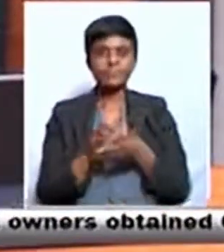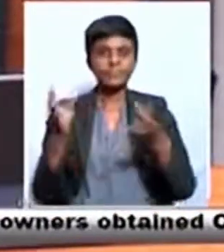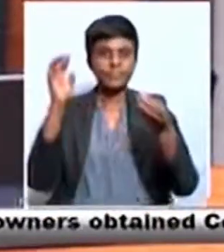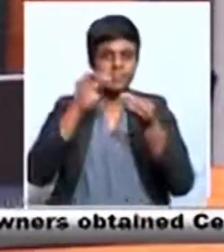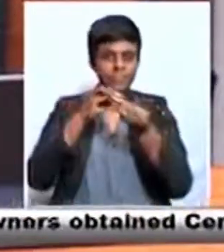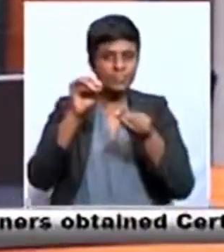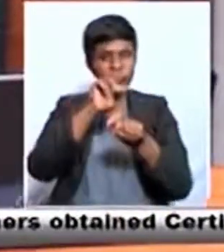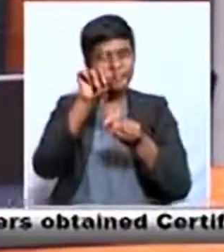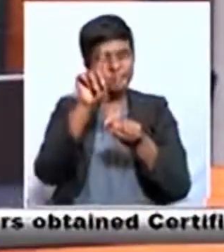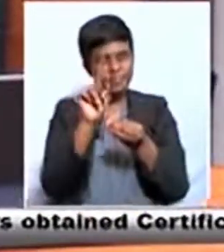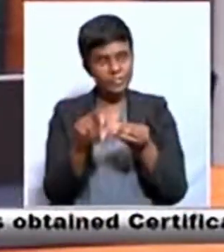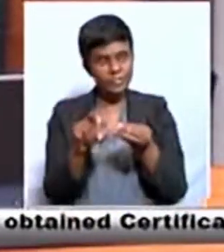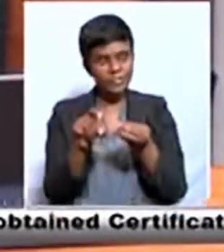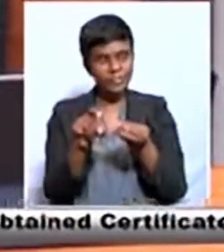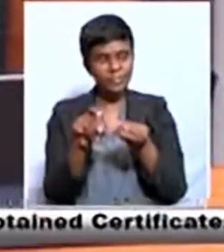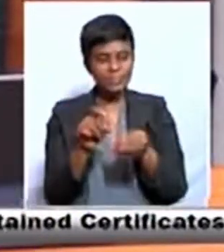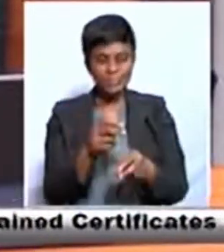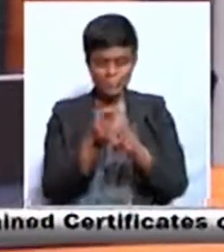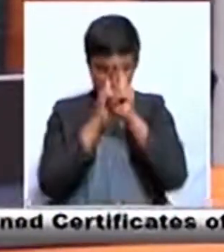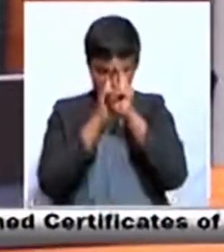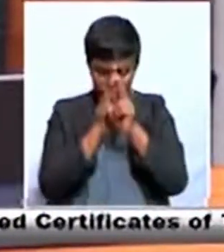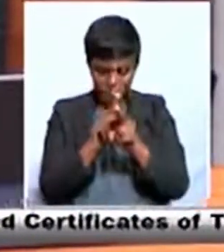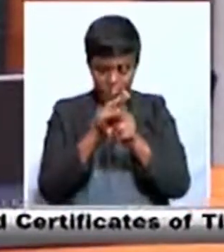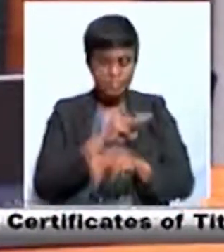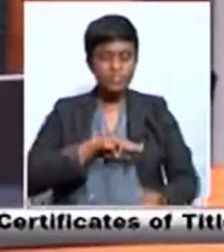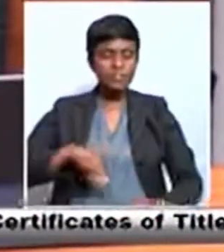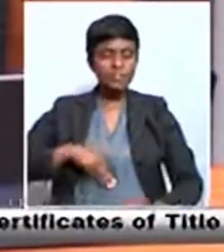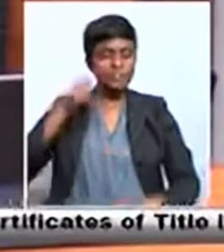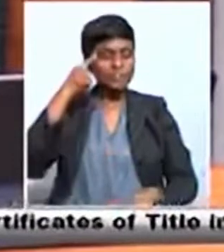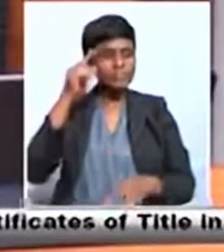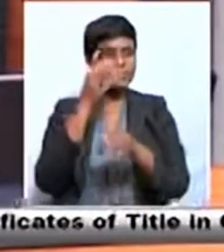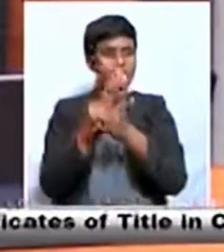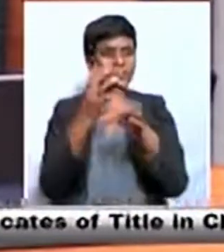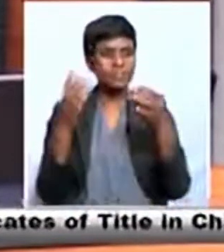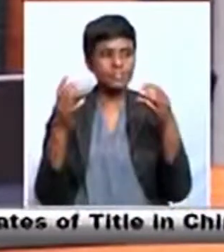Supplementary questions. The Honorable Member for Chinsali.